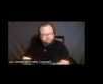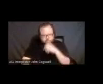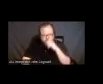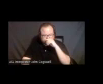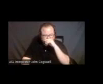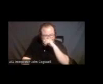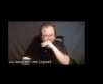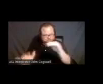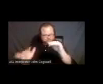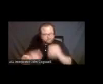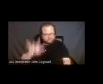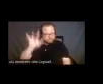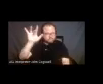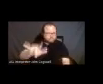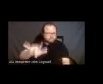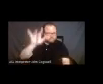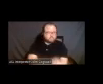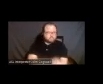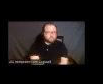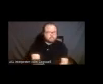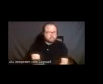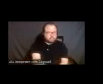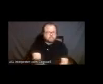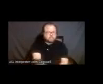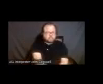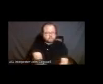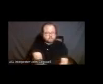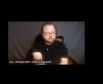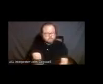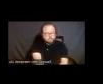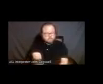We move on to the next slide.